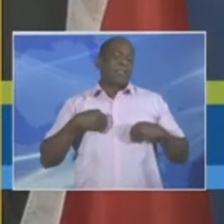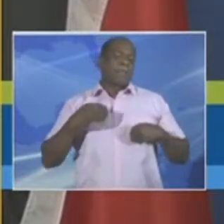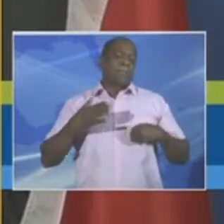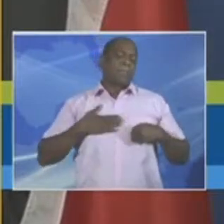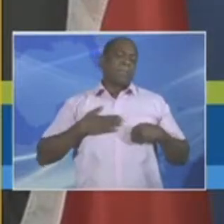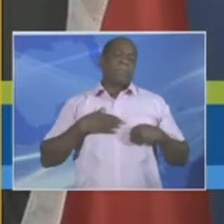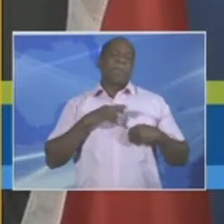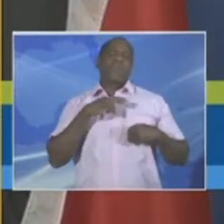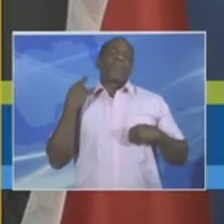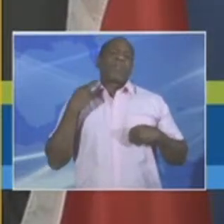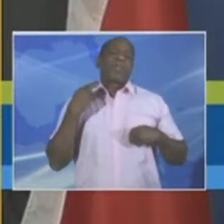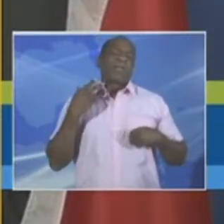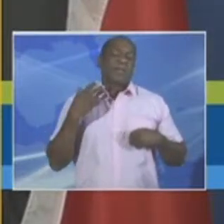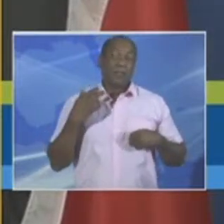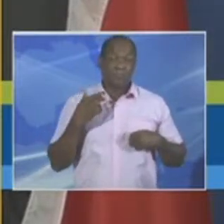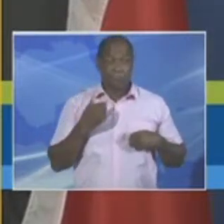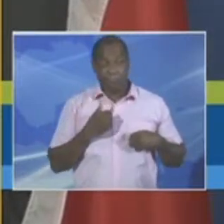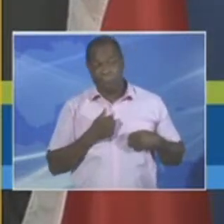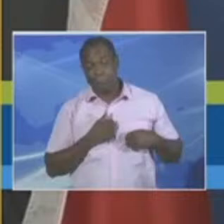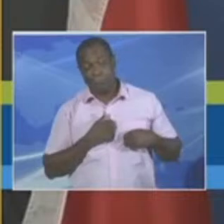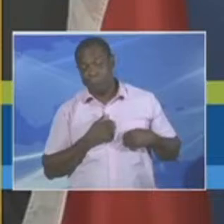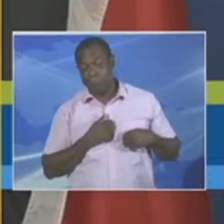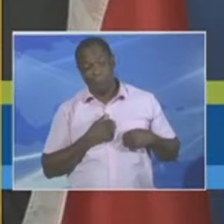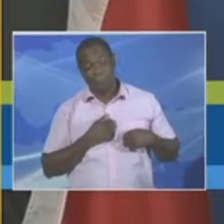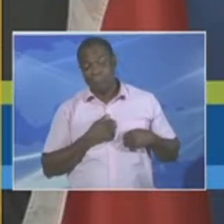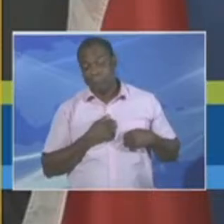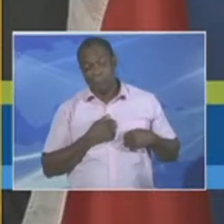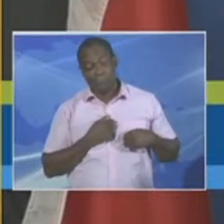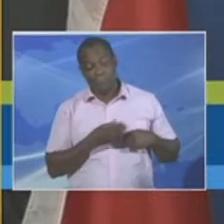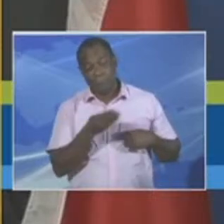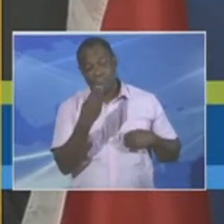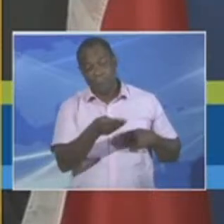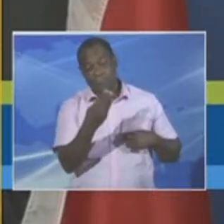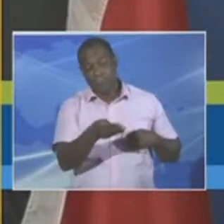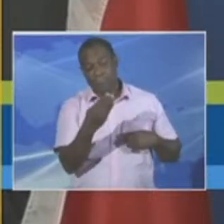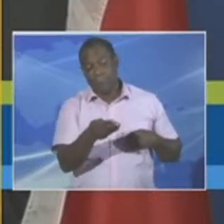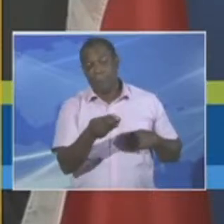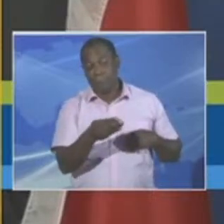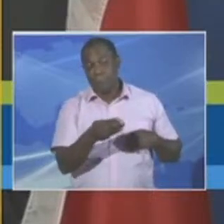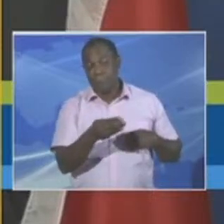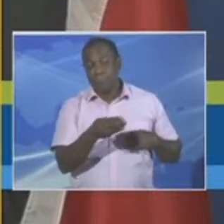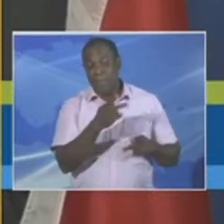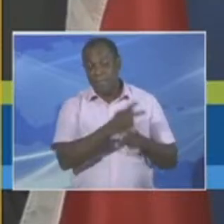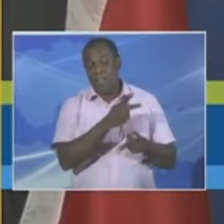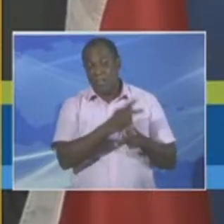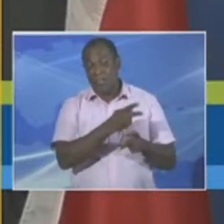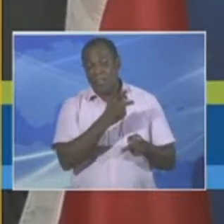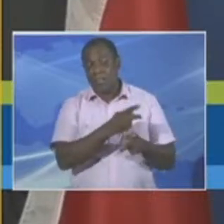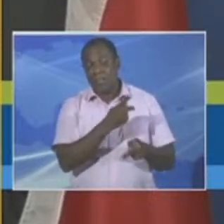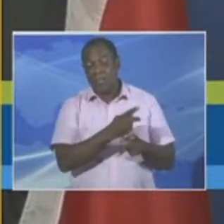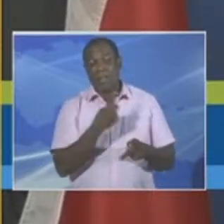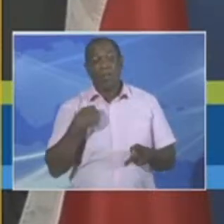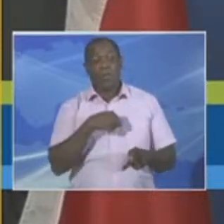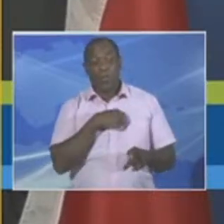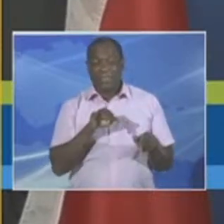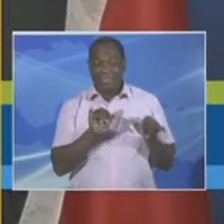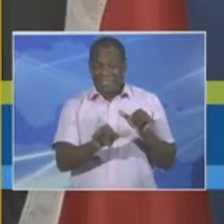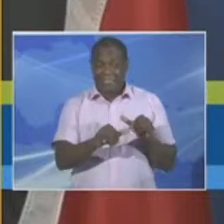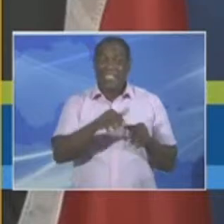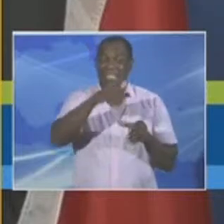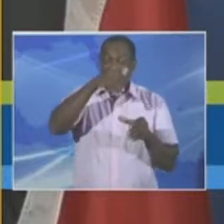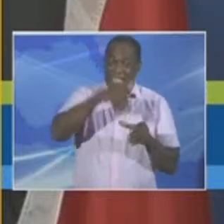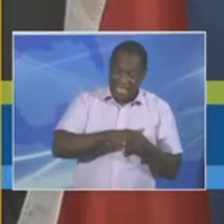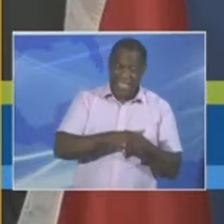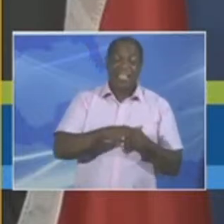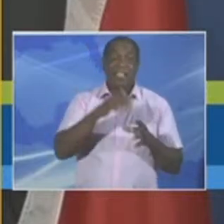I will say is that don't push your luck. It is still the era of the pandemic. We in